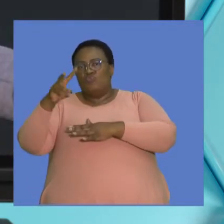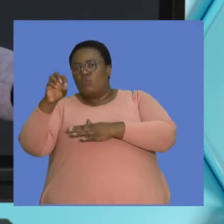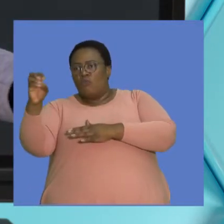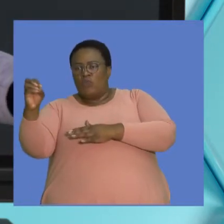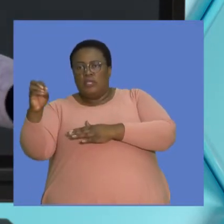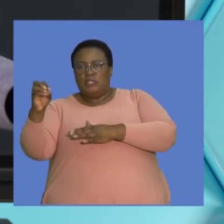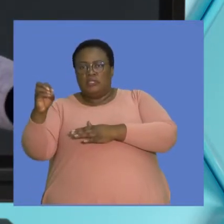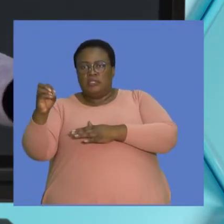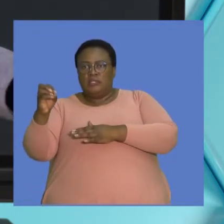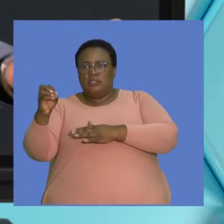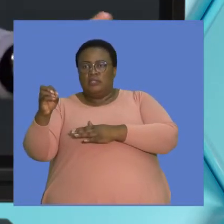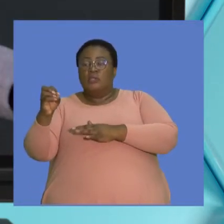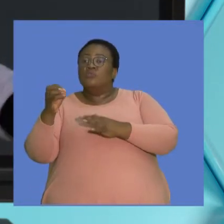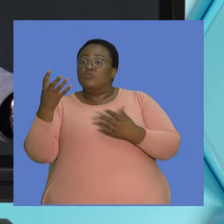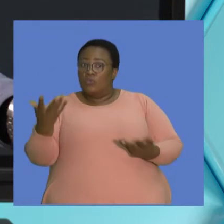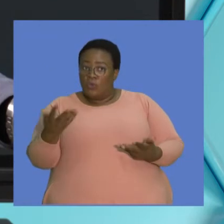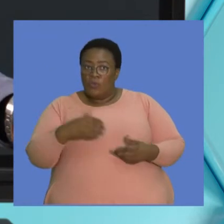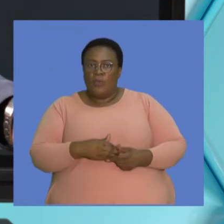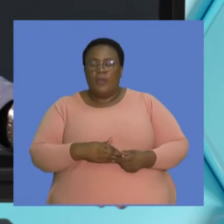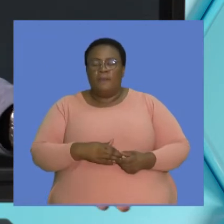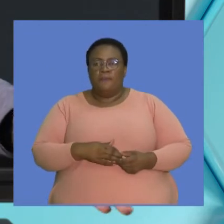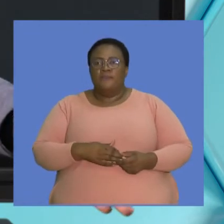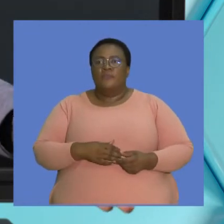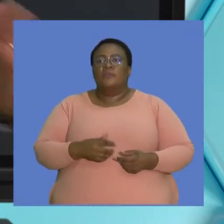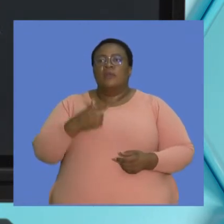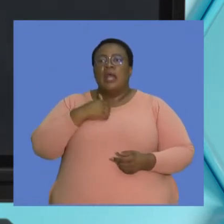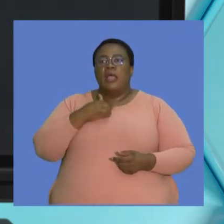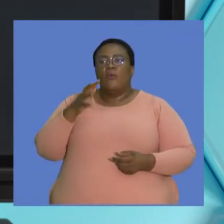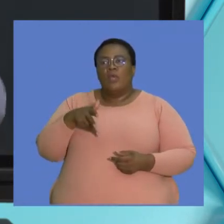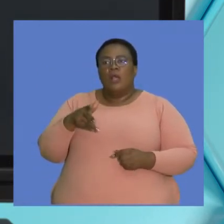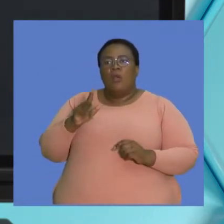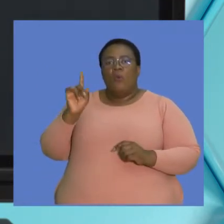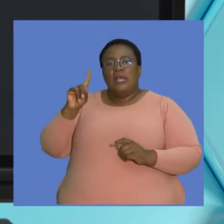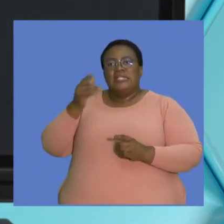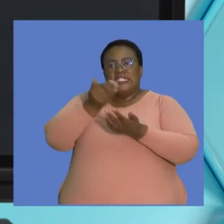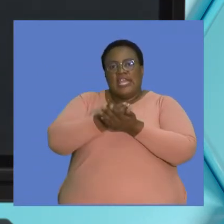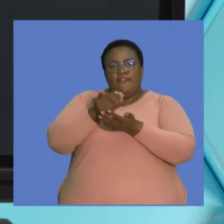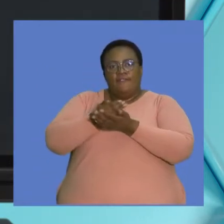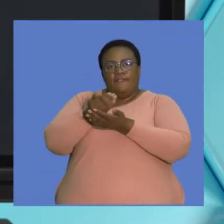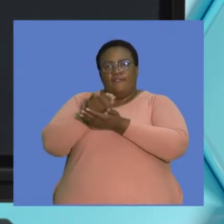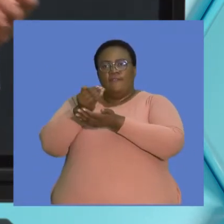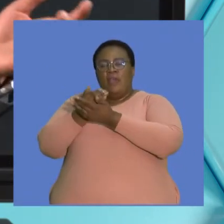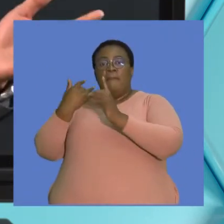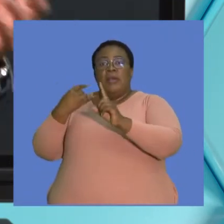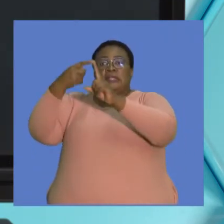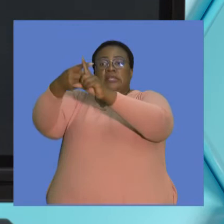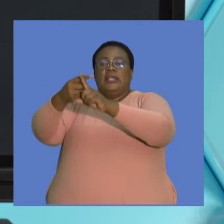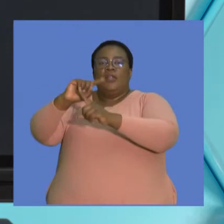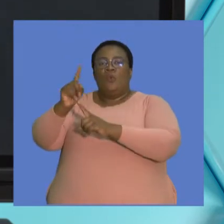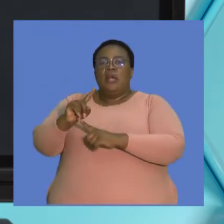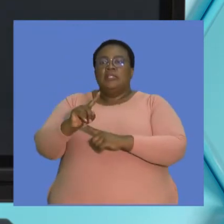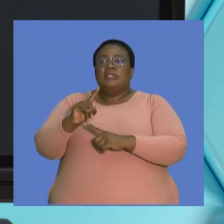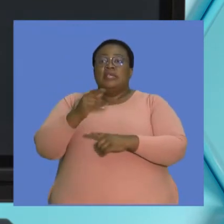of 6,200 and a couple of cents there. So I will then open up a savings